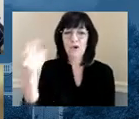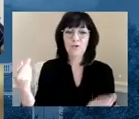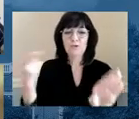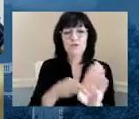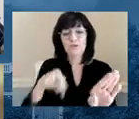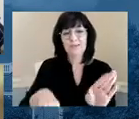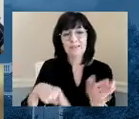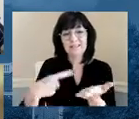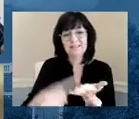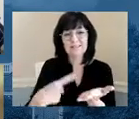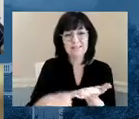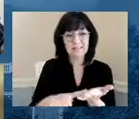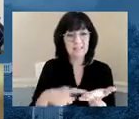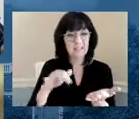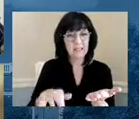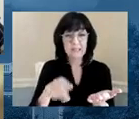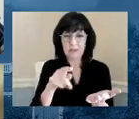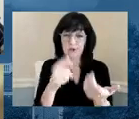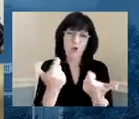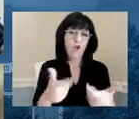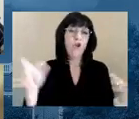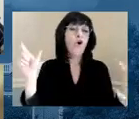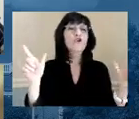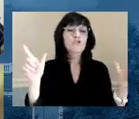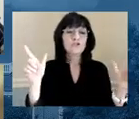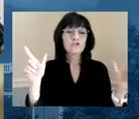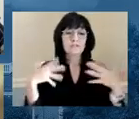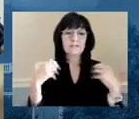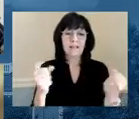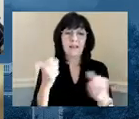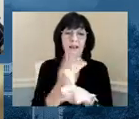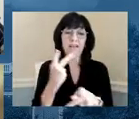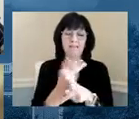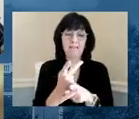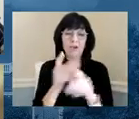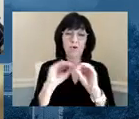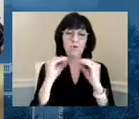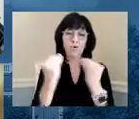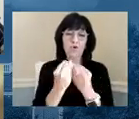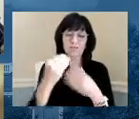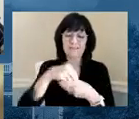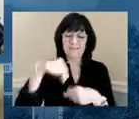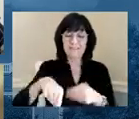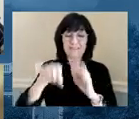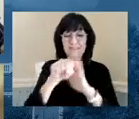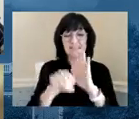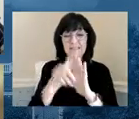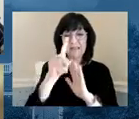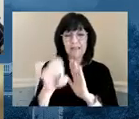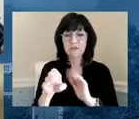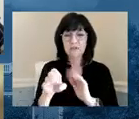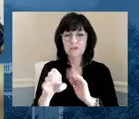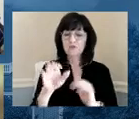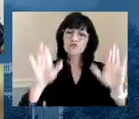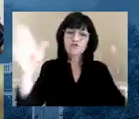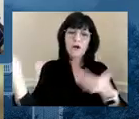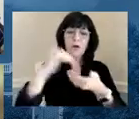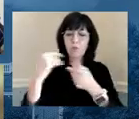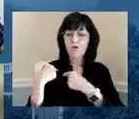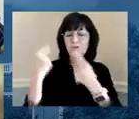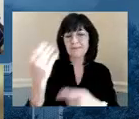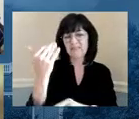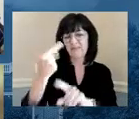of the largest healthcare organization in our state, Christiana Care. Again, a great partner during the last 15 months. Thank